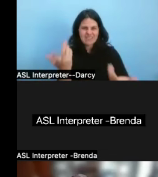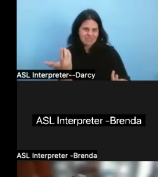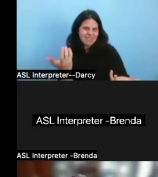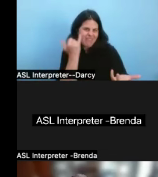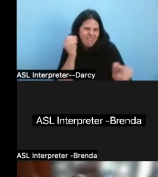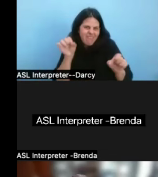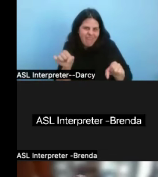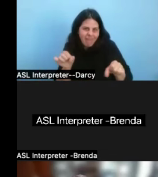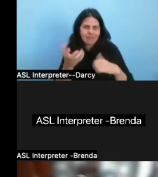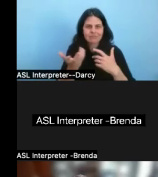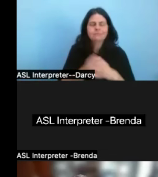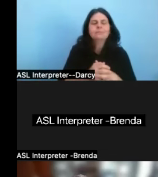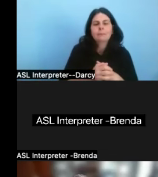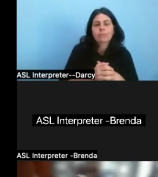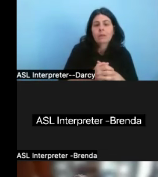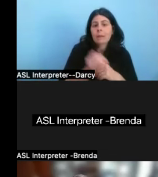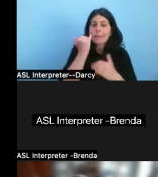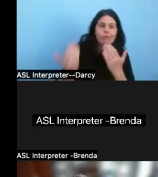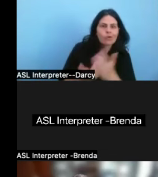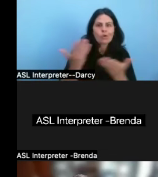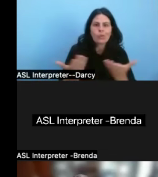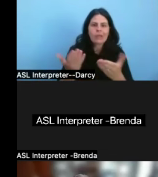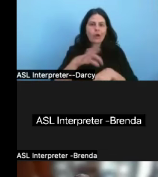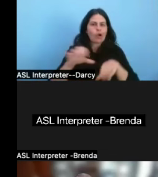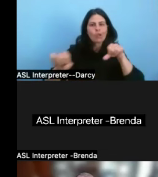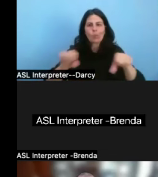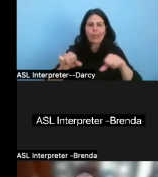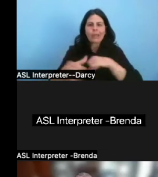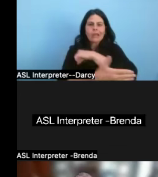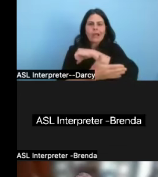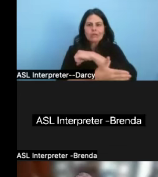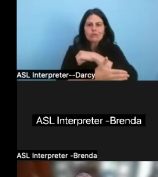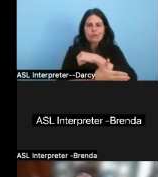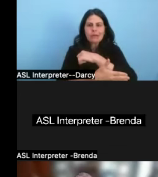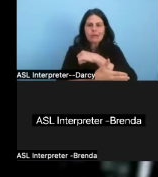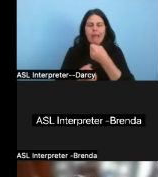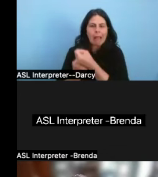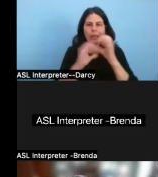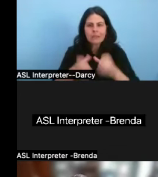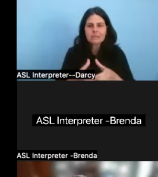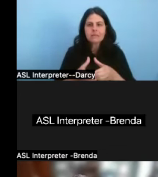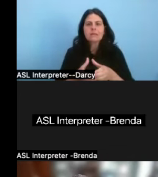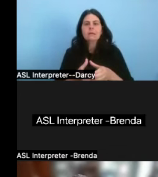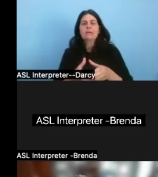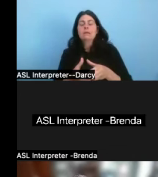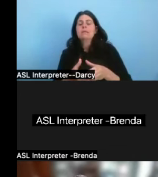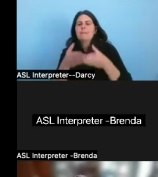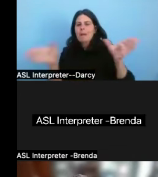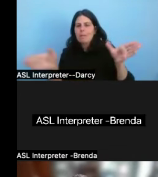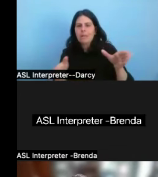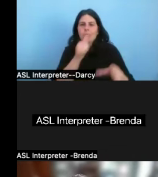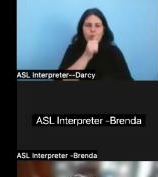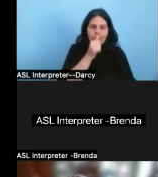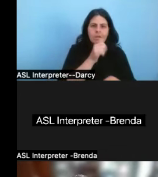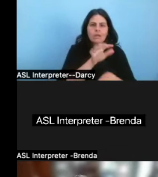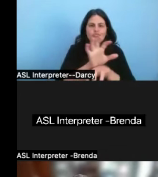Okay, so if you're new to us, the Earthquake Country Alliance is a public-private grassroots partnership with leaders